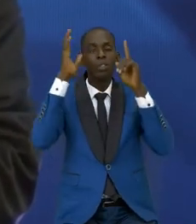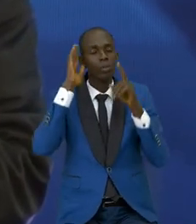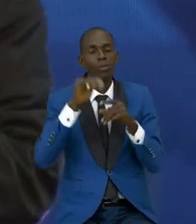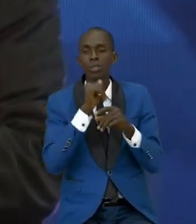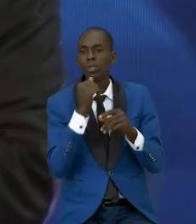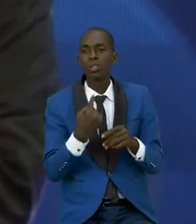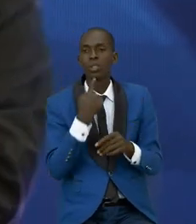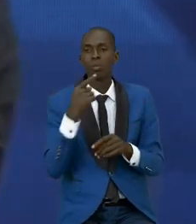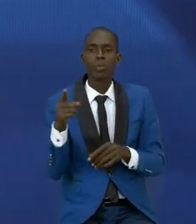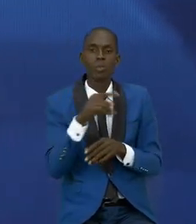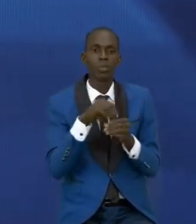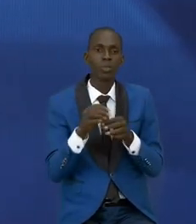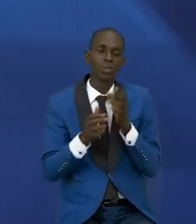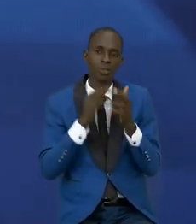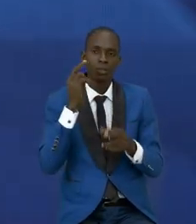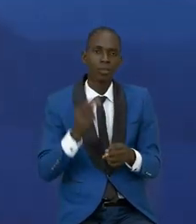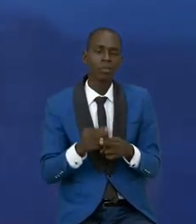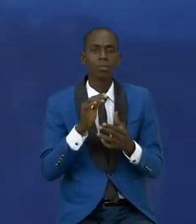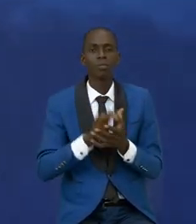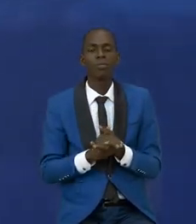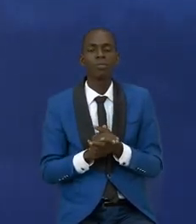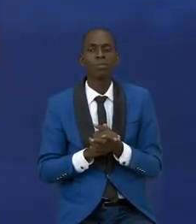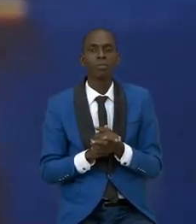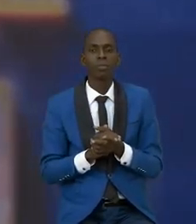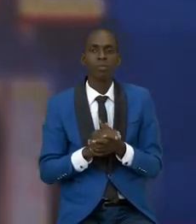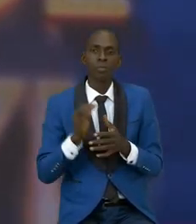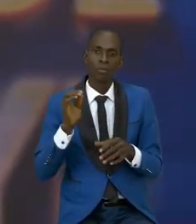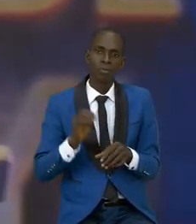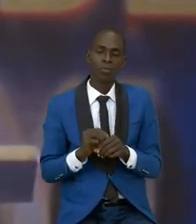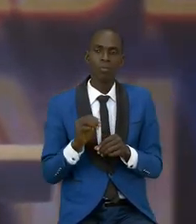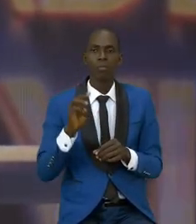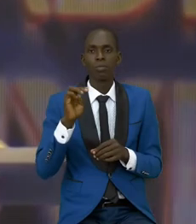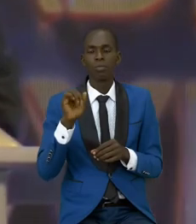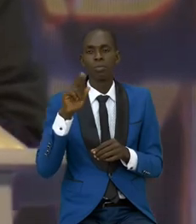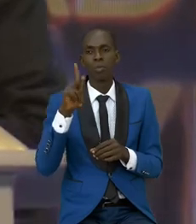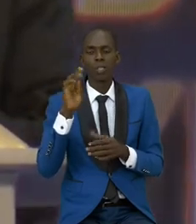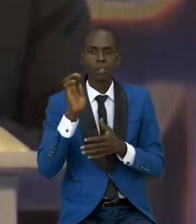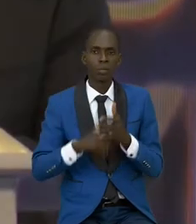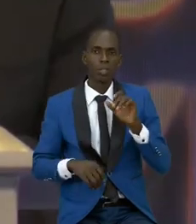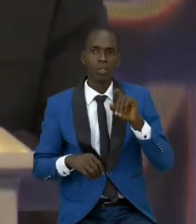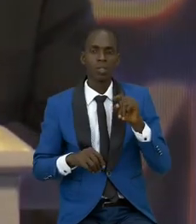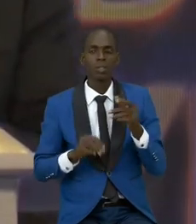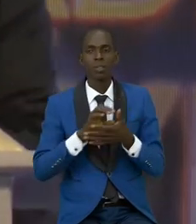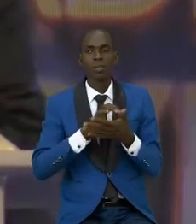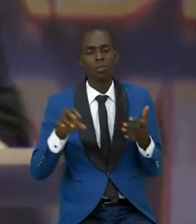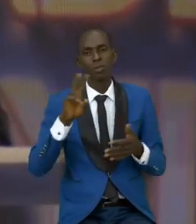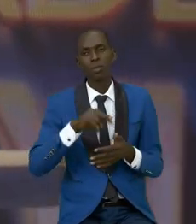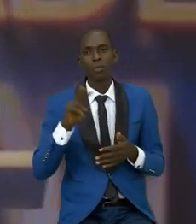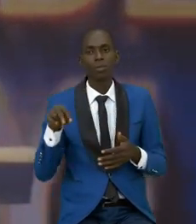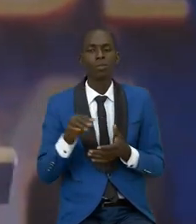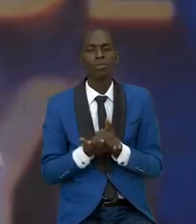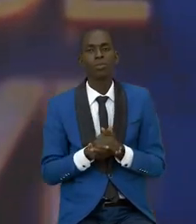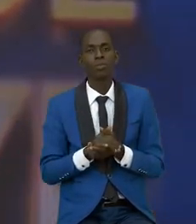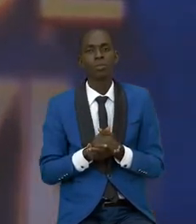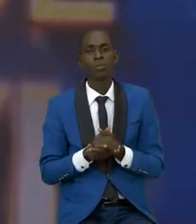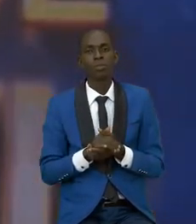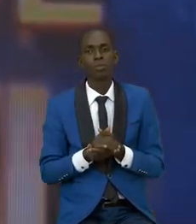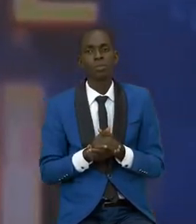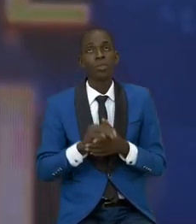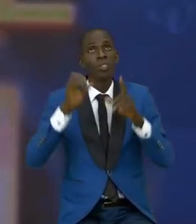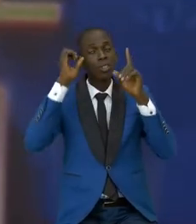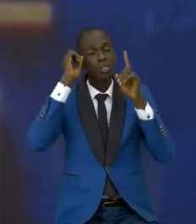you. Look at Mark chapter 11, verse 22. He's